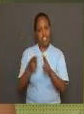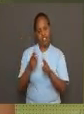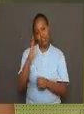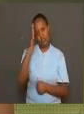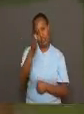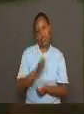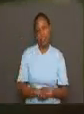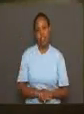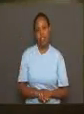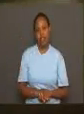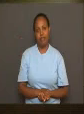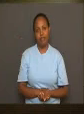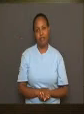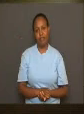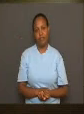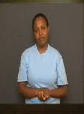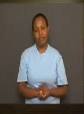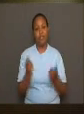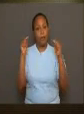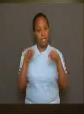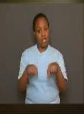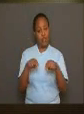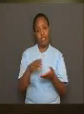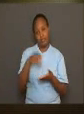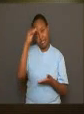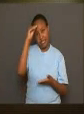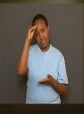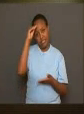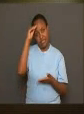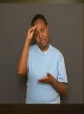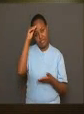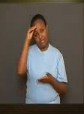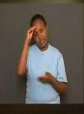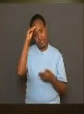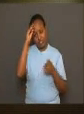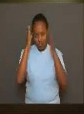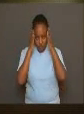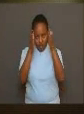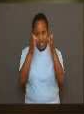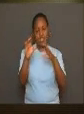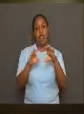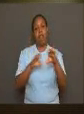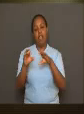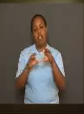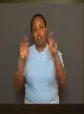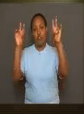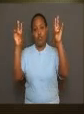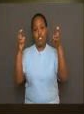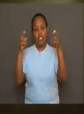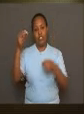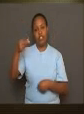future. In today's lesson, we are going to focus on the subject